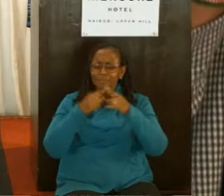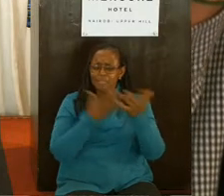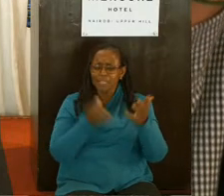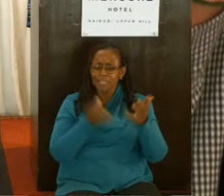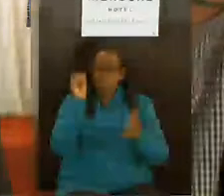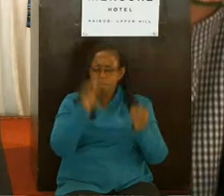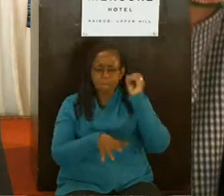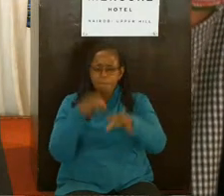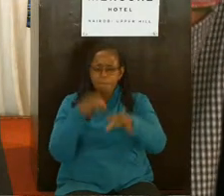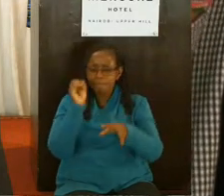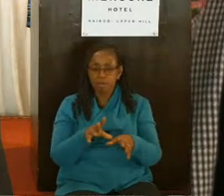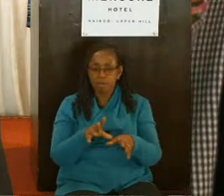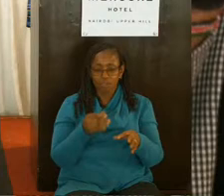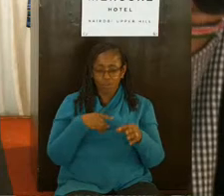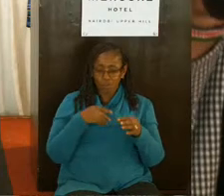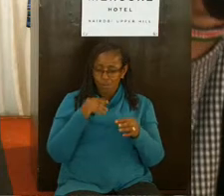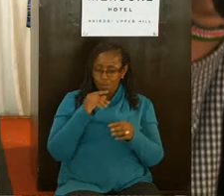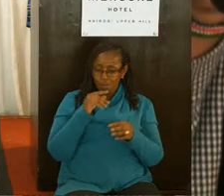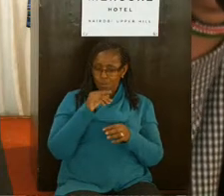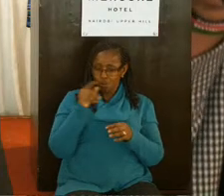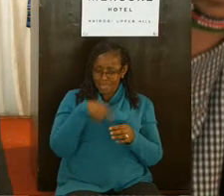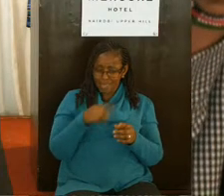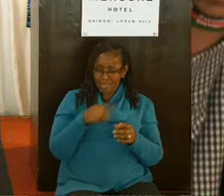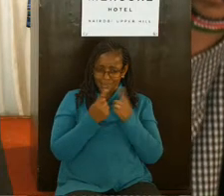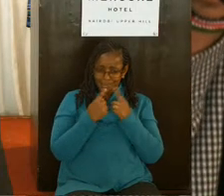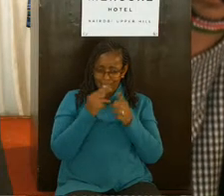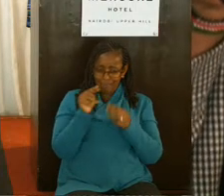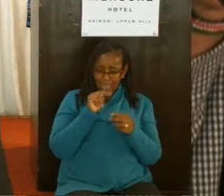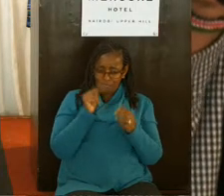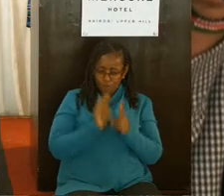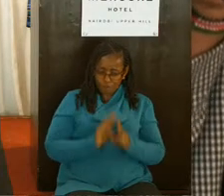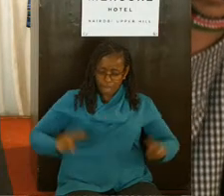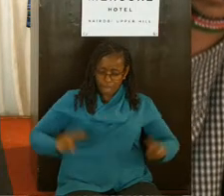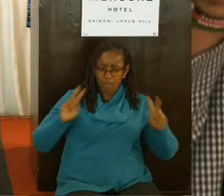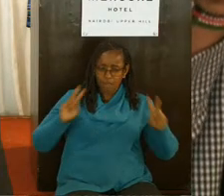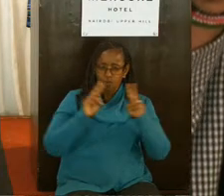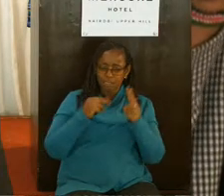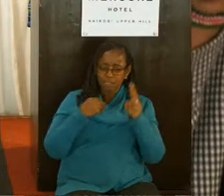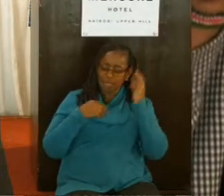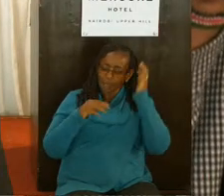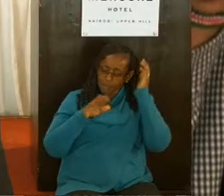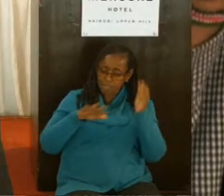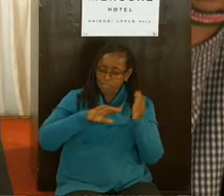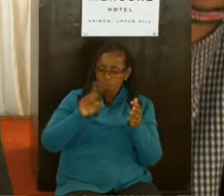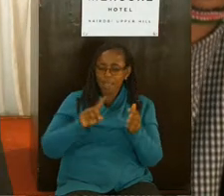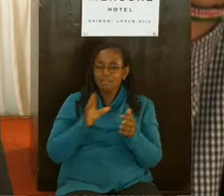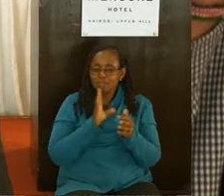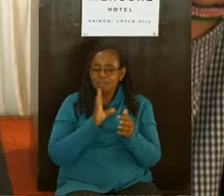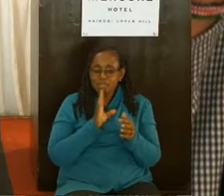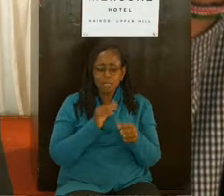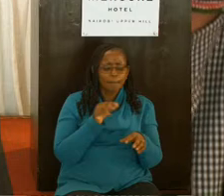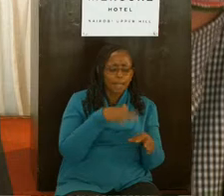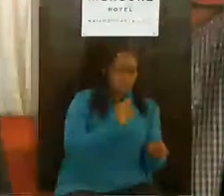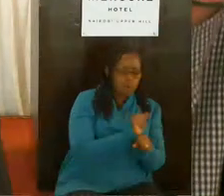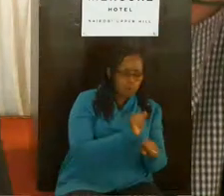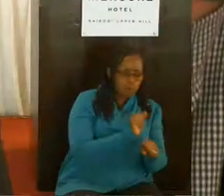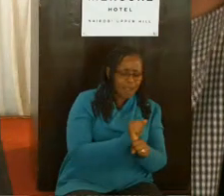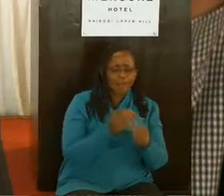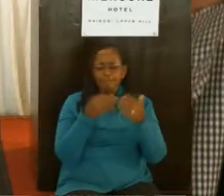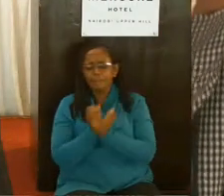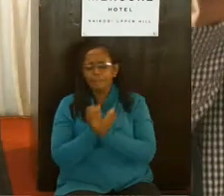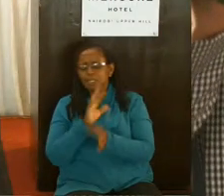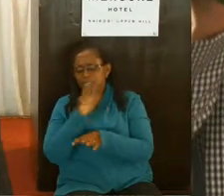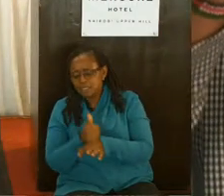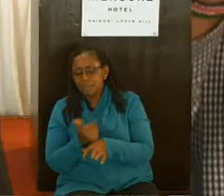in the same manner are we discussing discussing National values within our spaces where we are whether it's within our workspaces or within our family settings